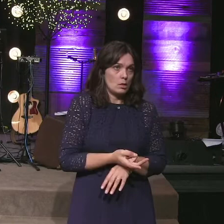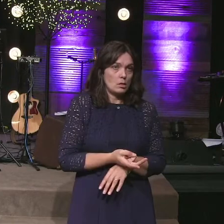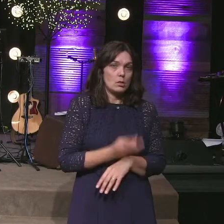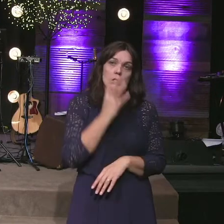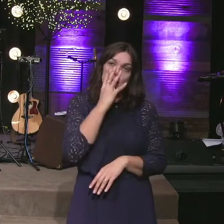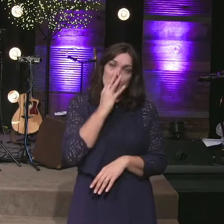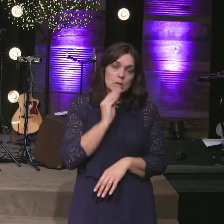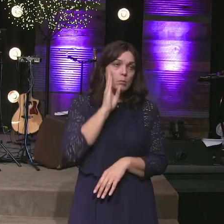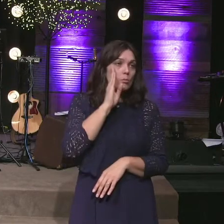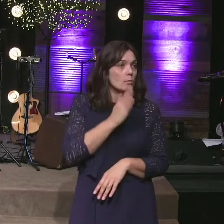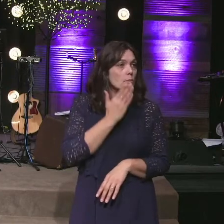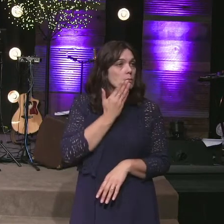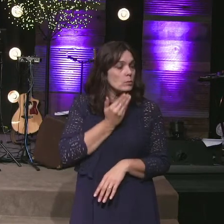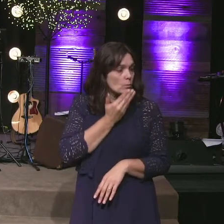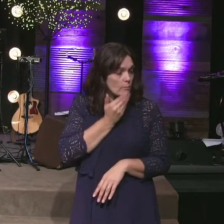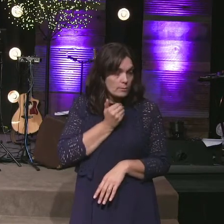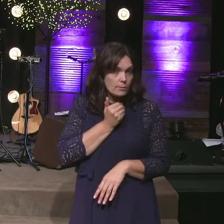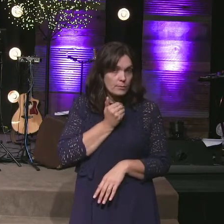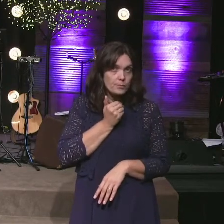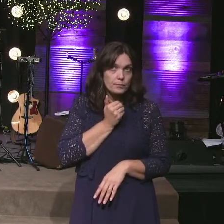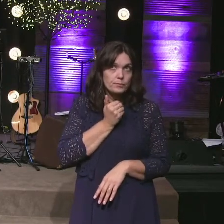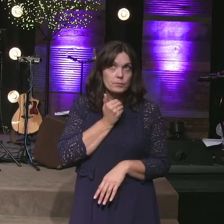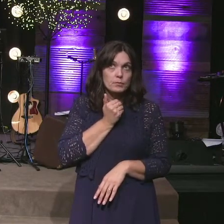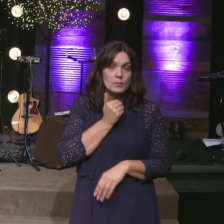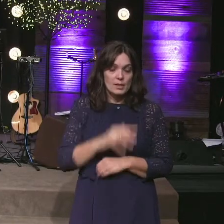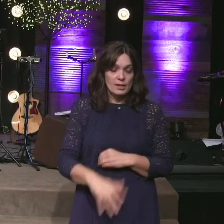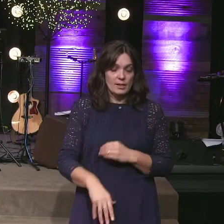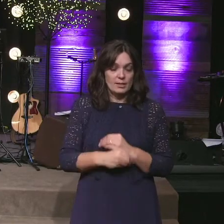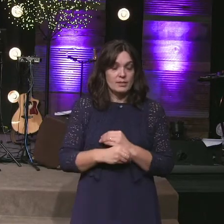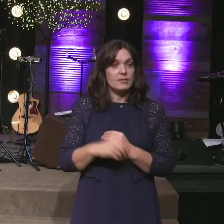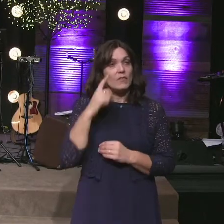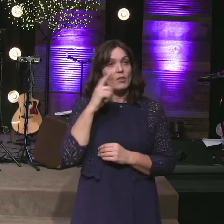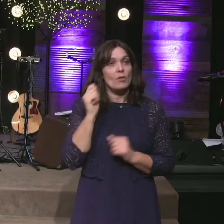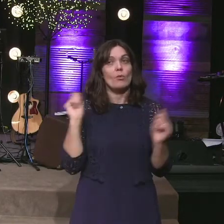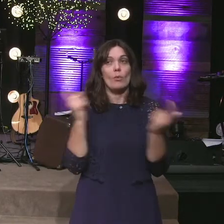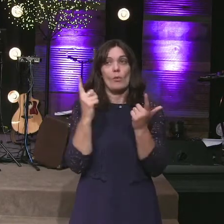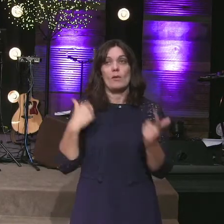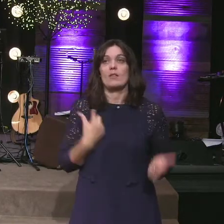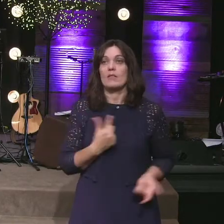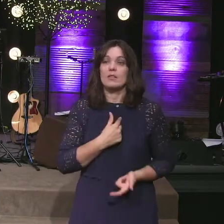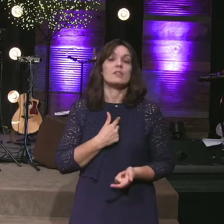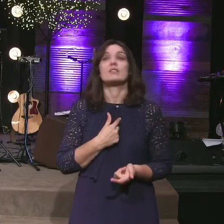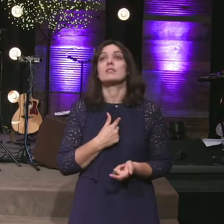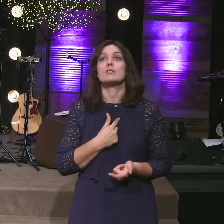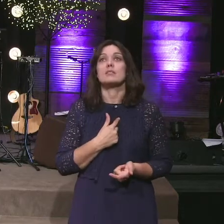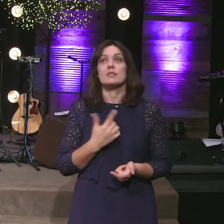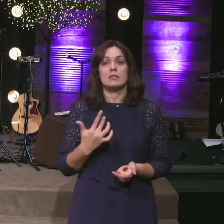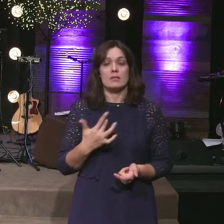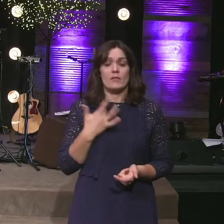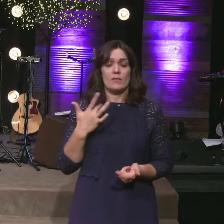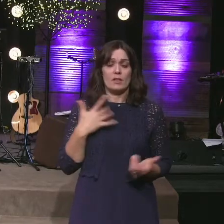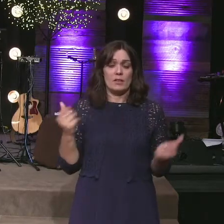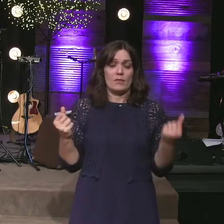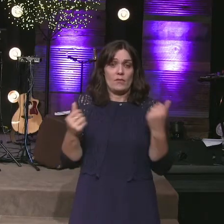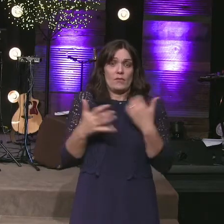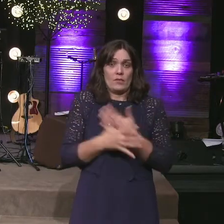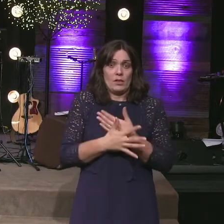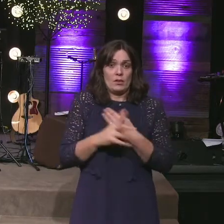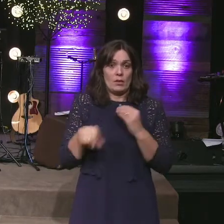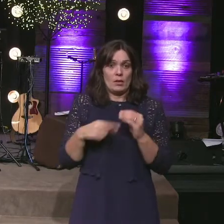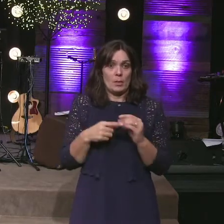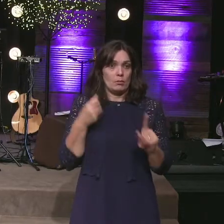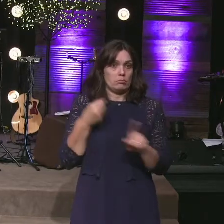sweet. And here's one. Here's one for all of you, all of us. Have no fear of sudden